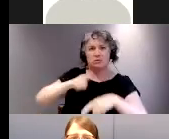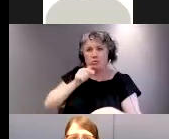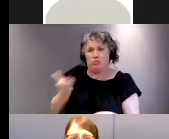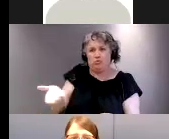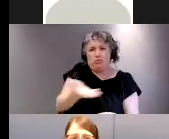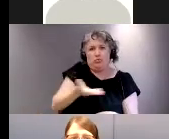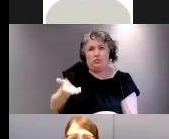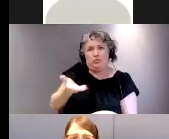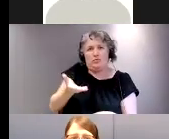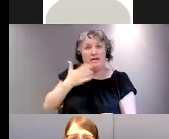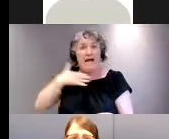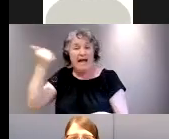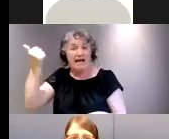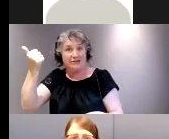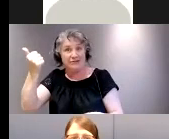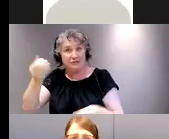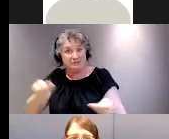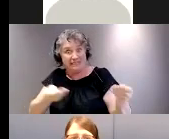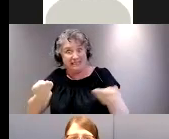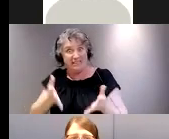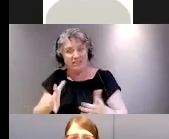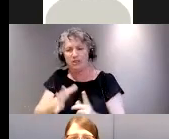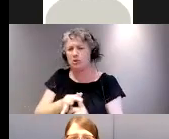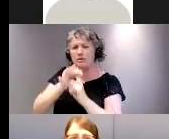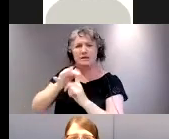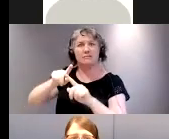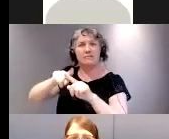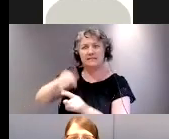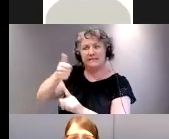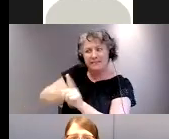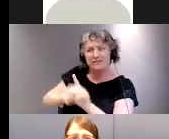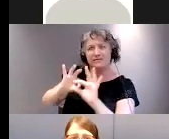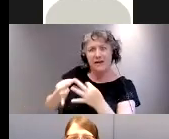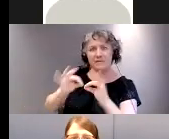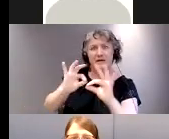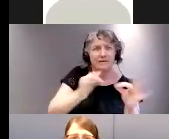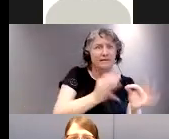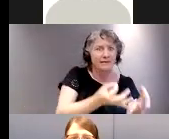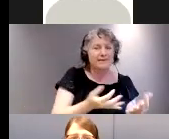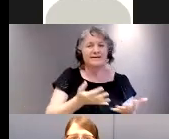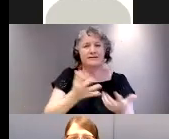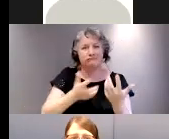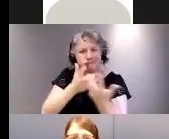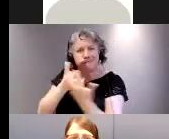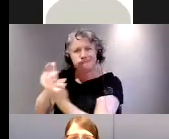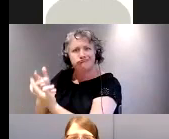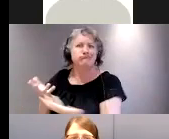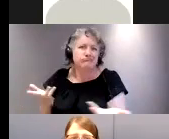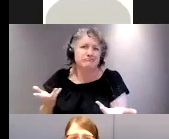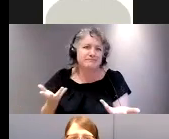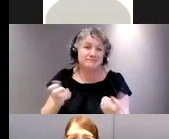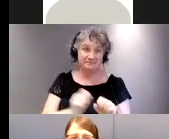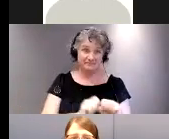should be as unique as your family, right? And there's a wider, the next slide, I'll go to that now. But